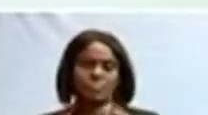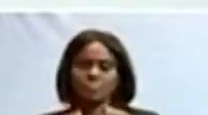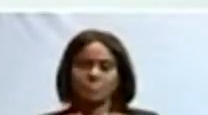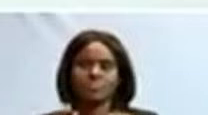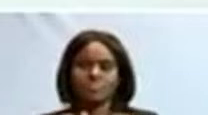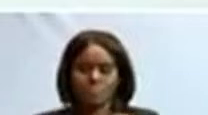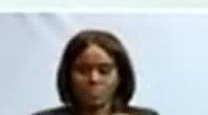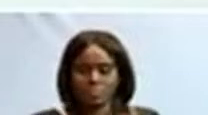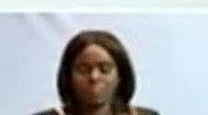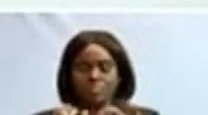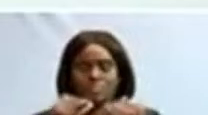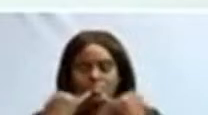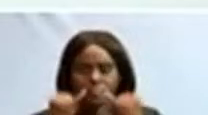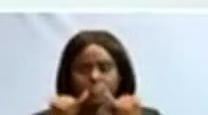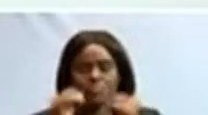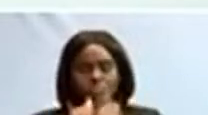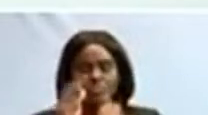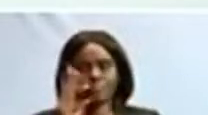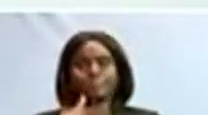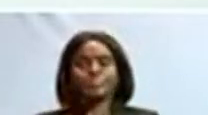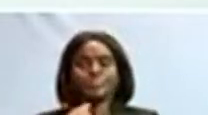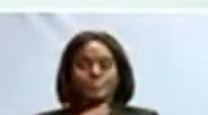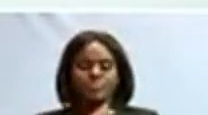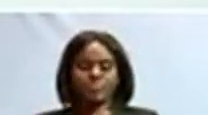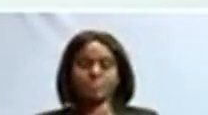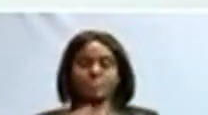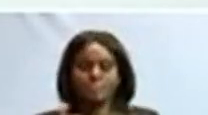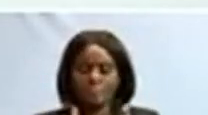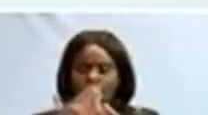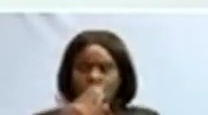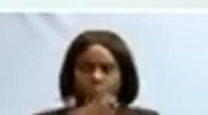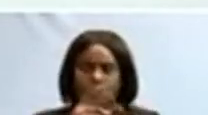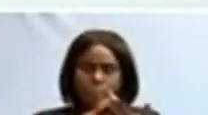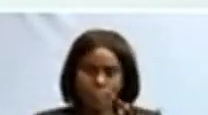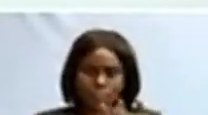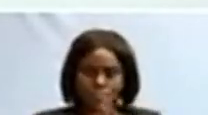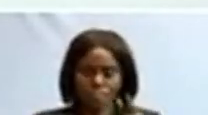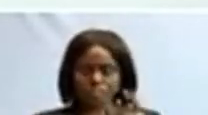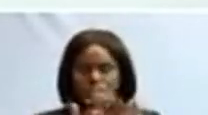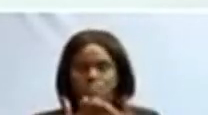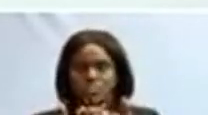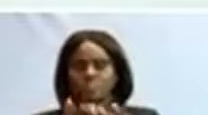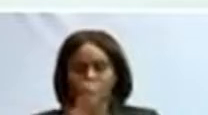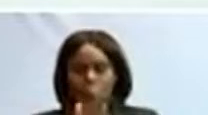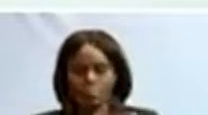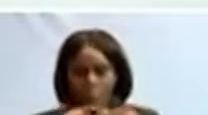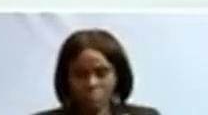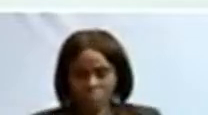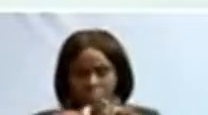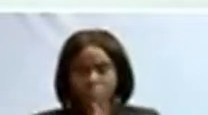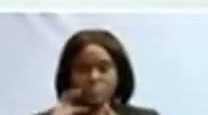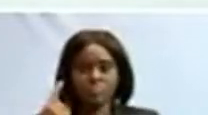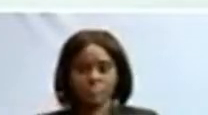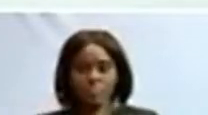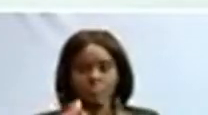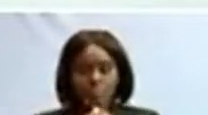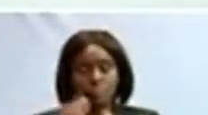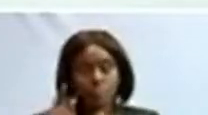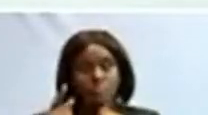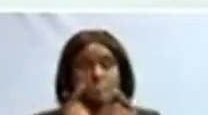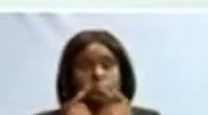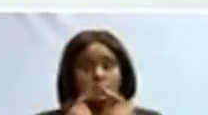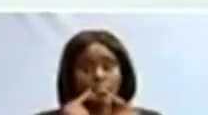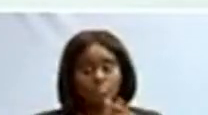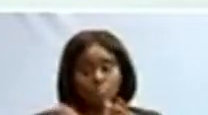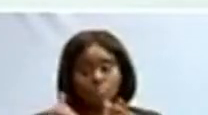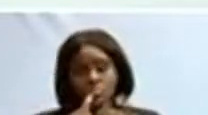We want the information that will help us come up with a good report that we shall present before the floor of the House. With that said, I